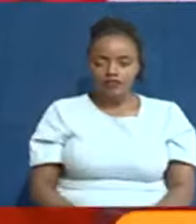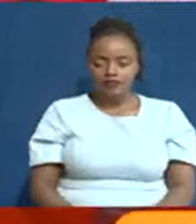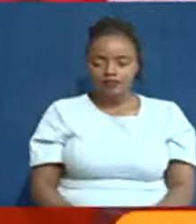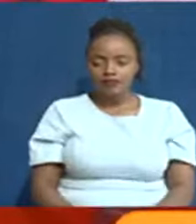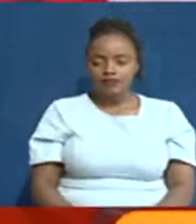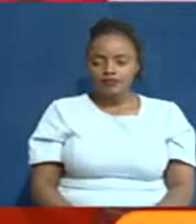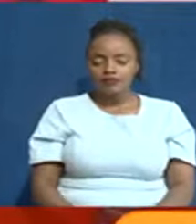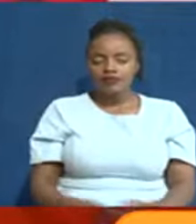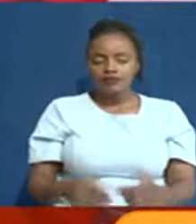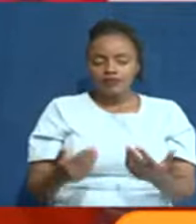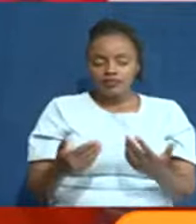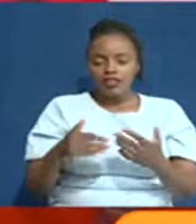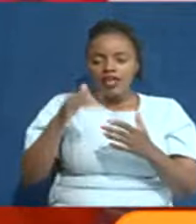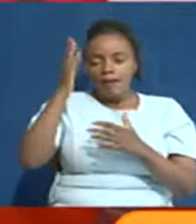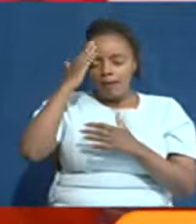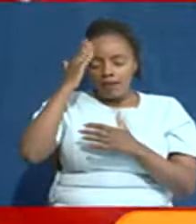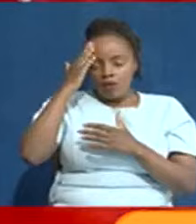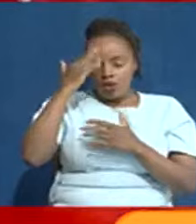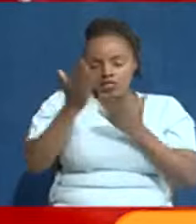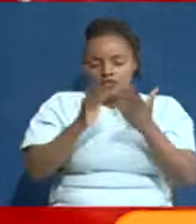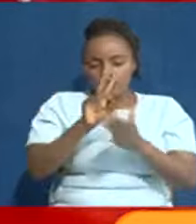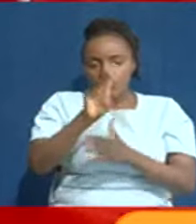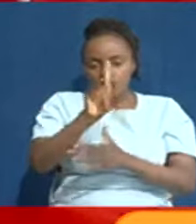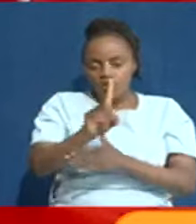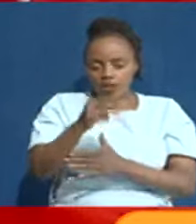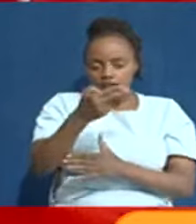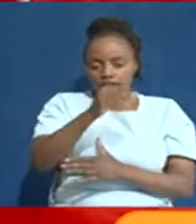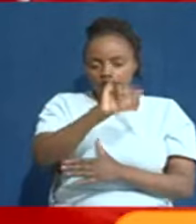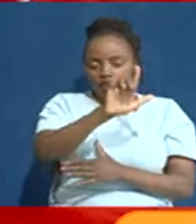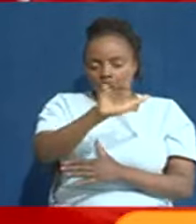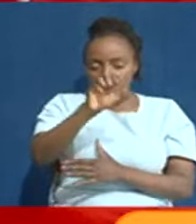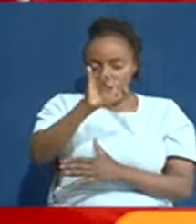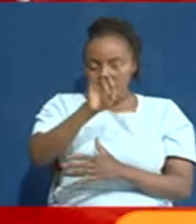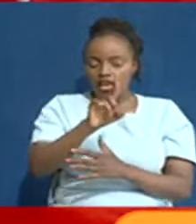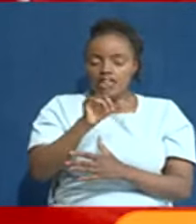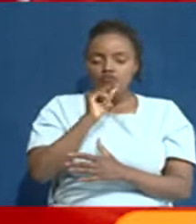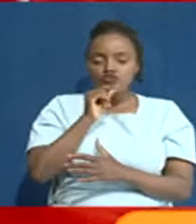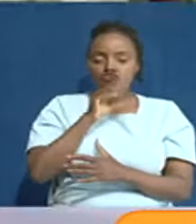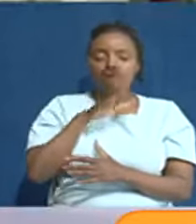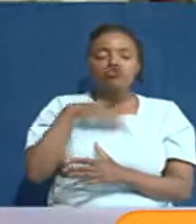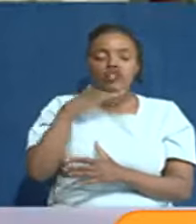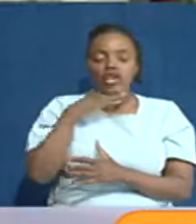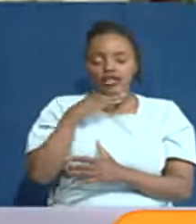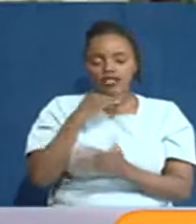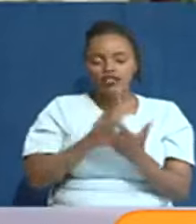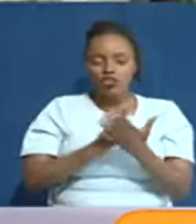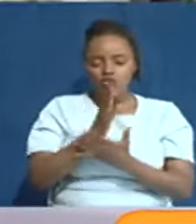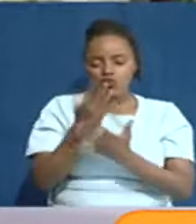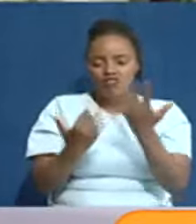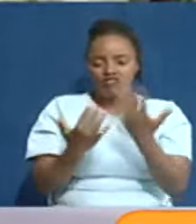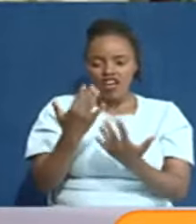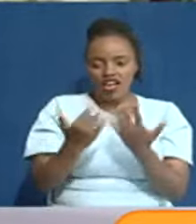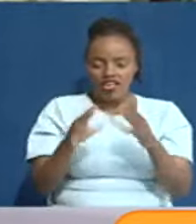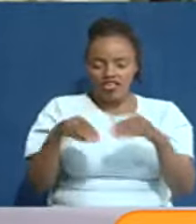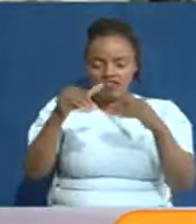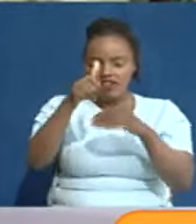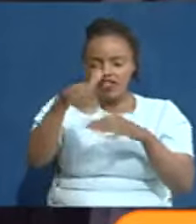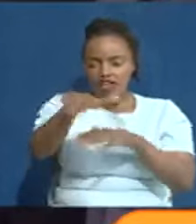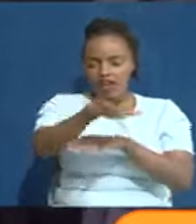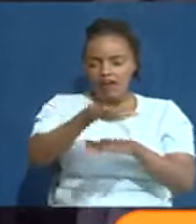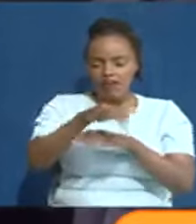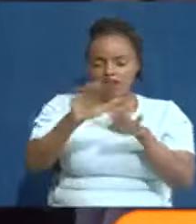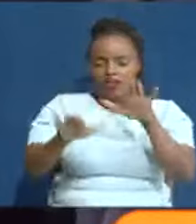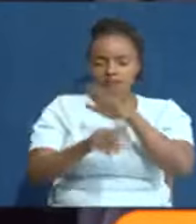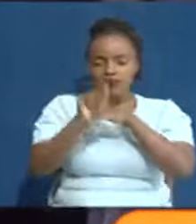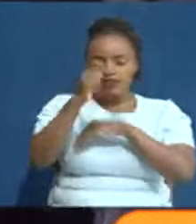The interdenominational memorial service for the 21 Hillside Academy boys who lost their lives in a night inferno provided yet another platform for